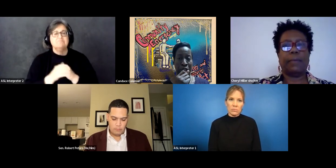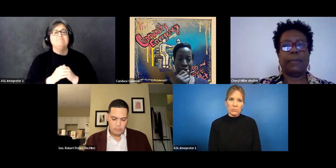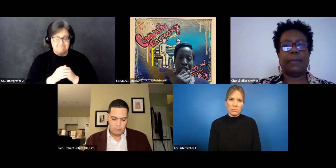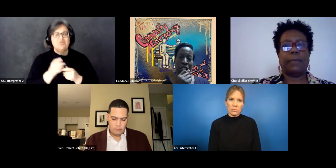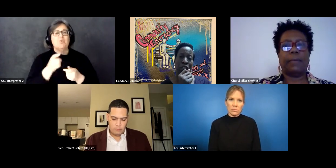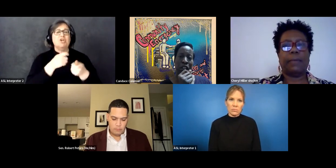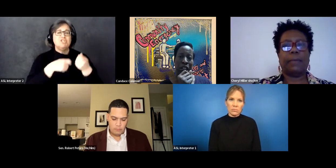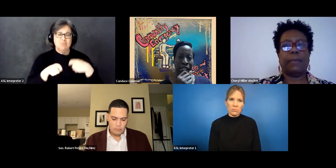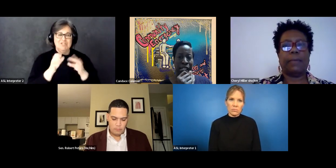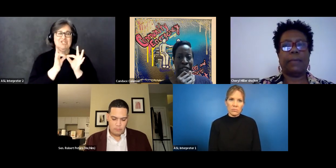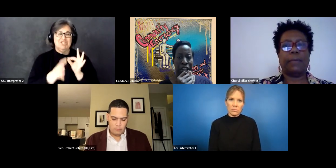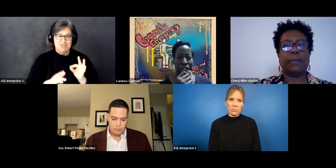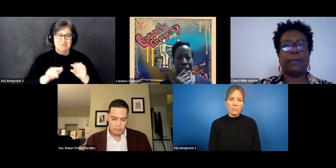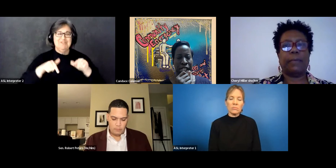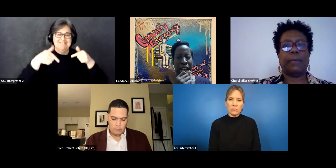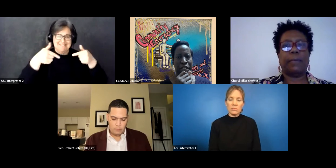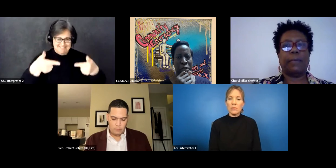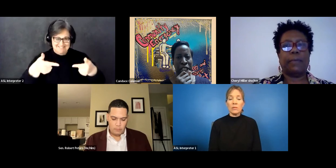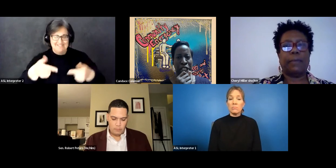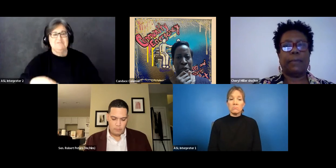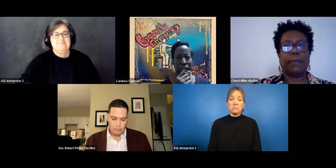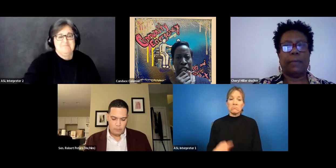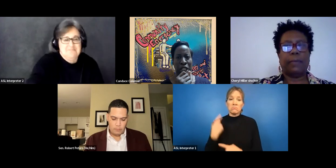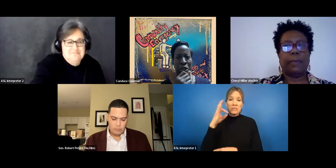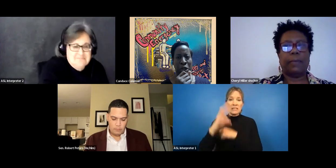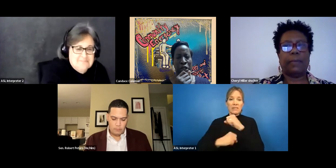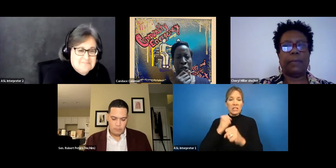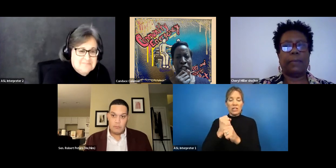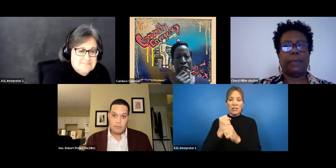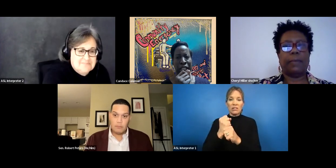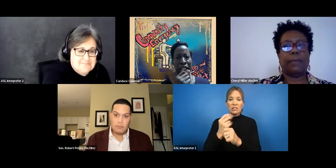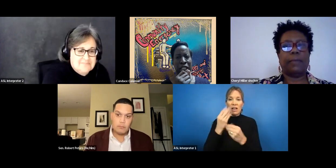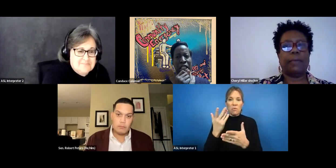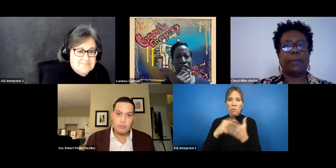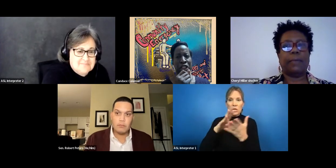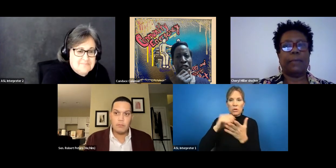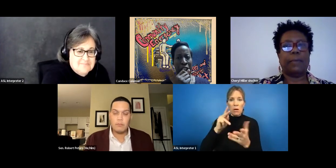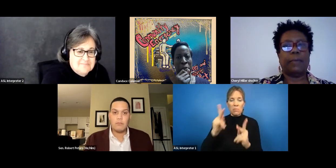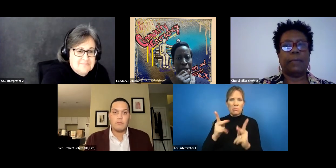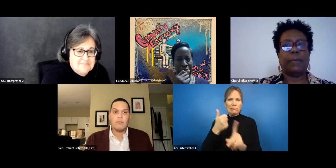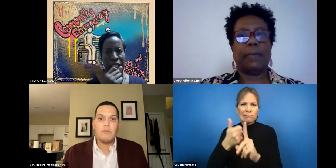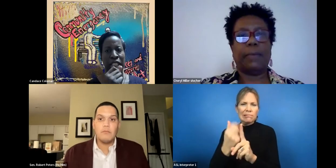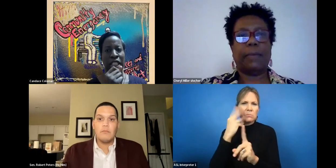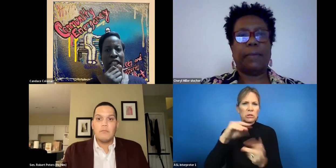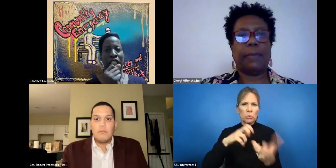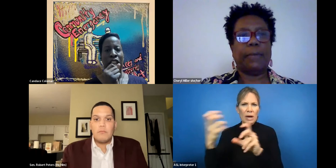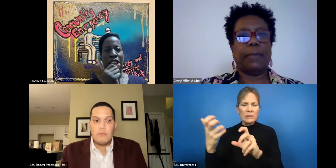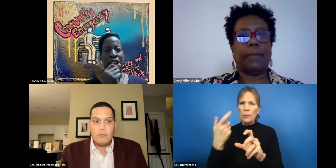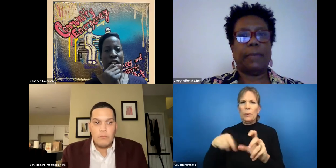we learned in this 7 years is that information related to when folks are in crisis is such a fragmented